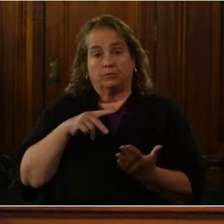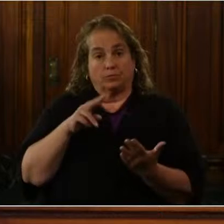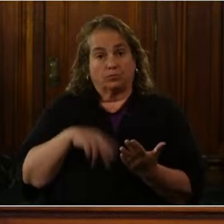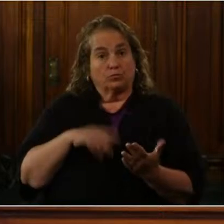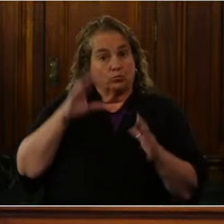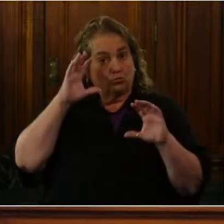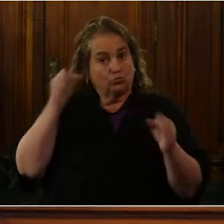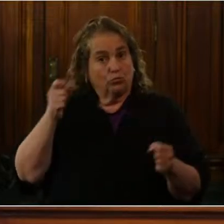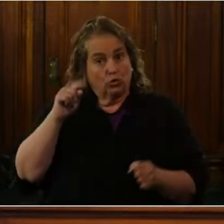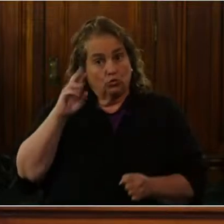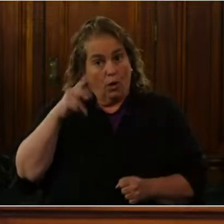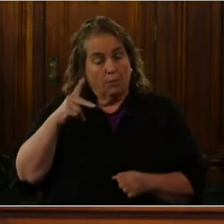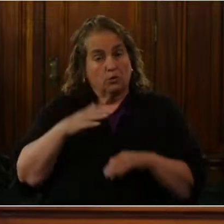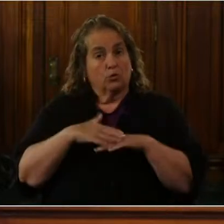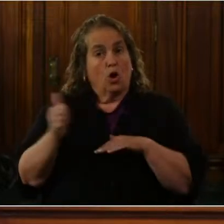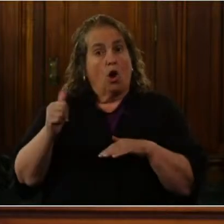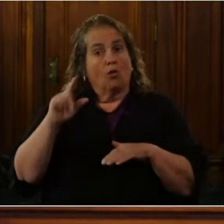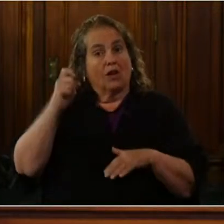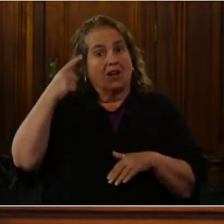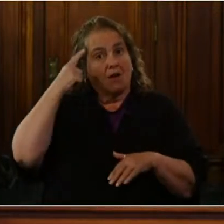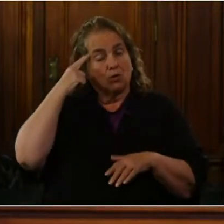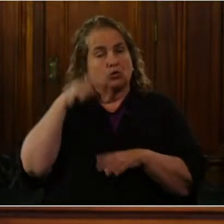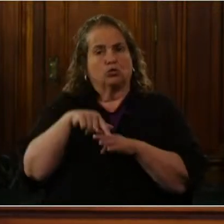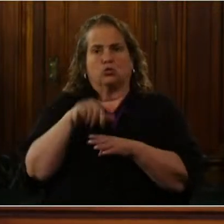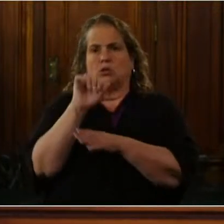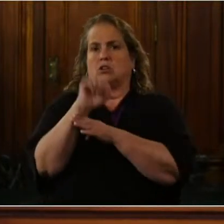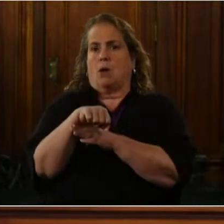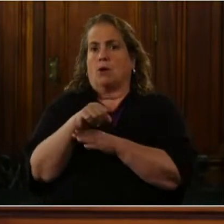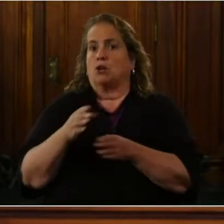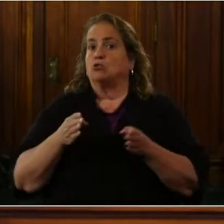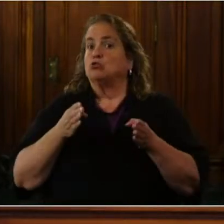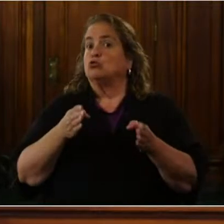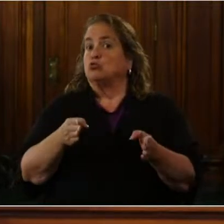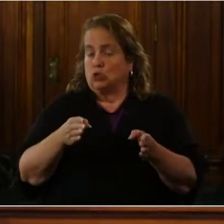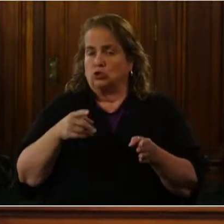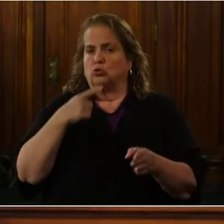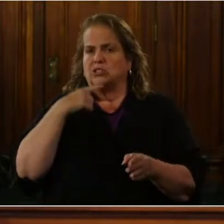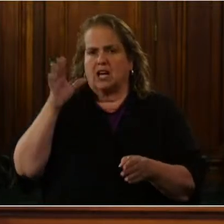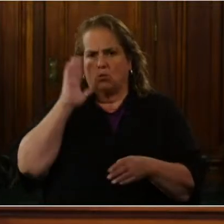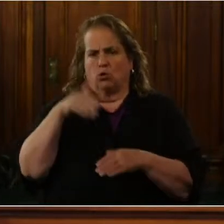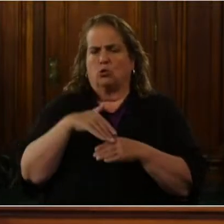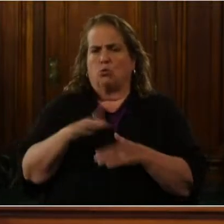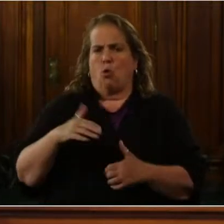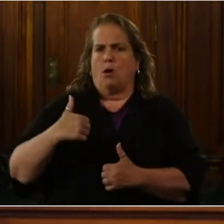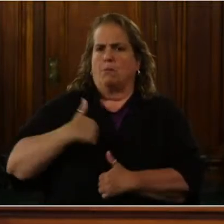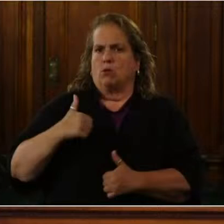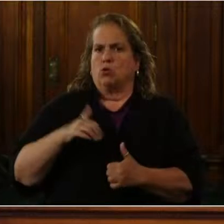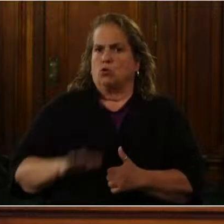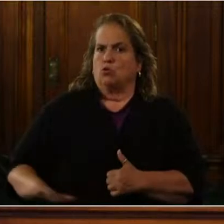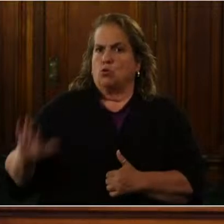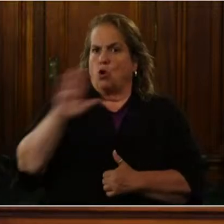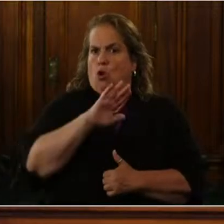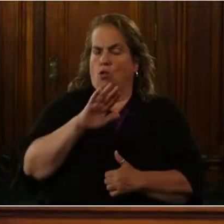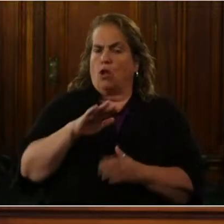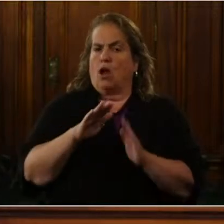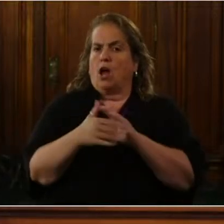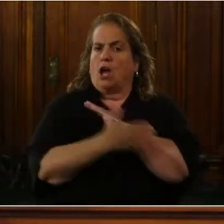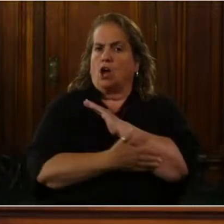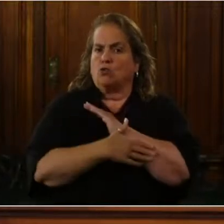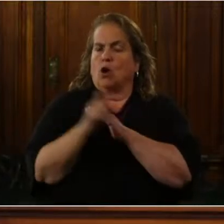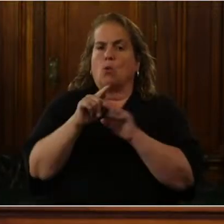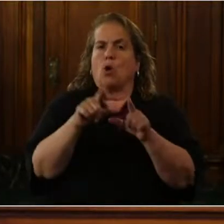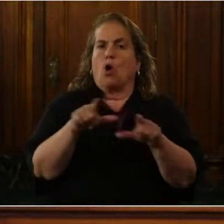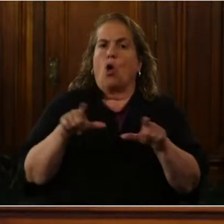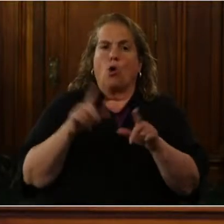President Trump has called on governors to dominate the streets and said he would deploy the military to locations around the country where local officials